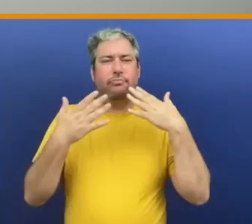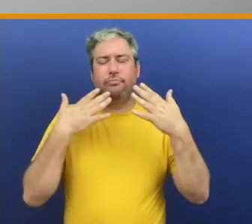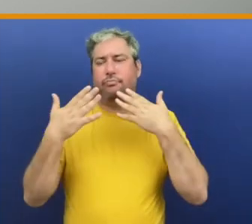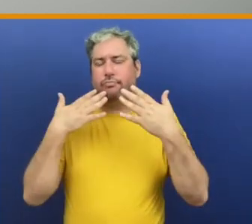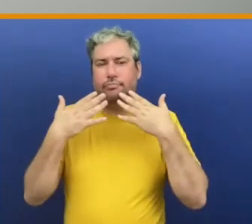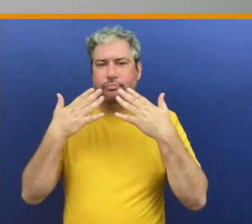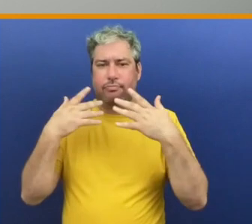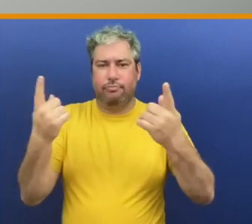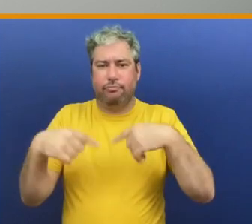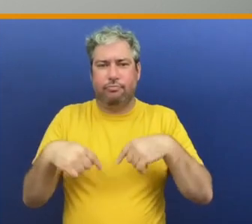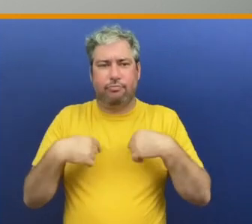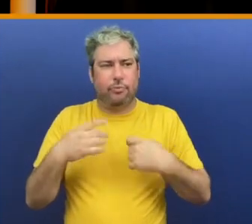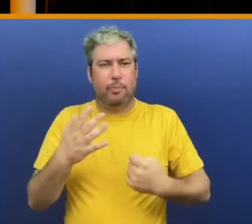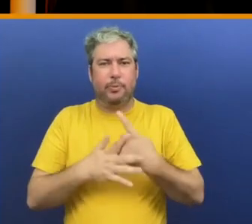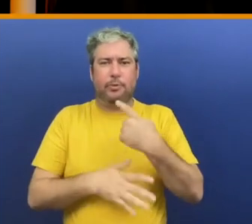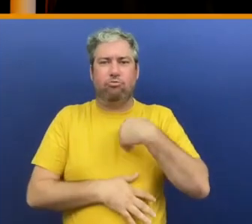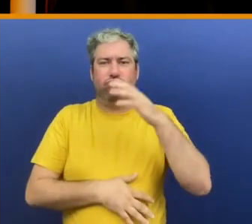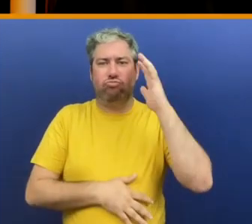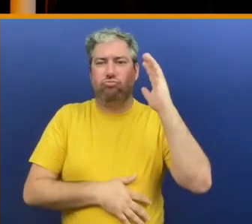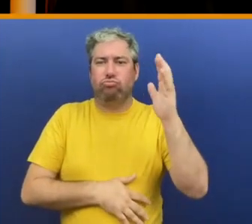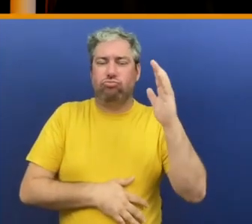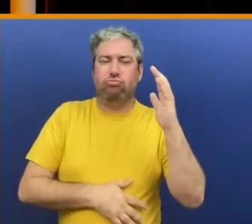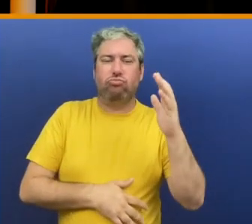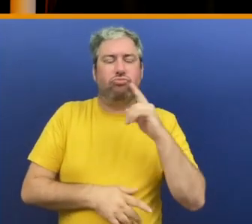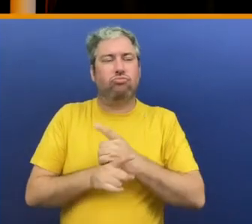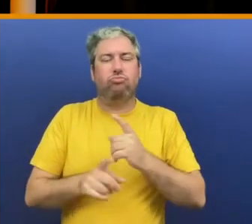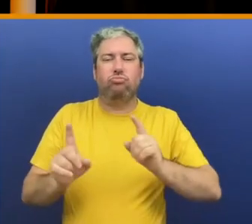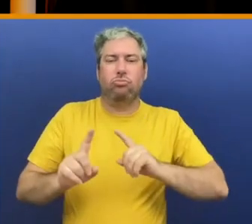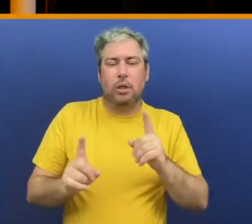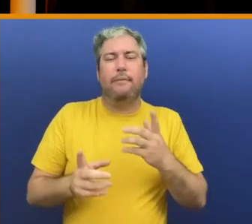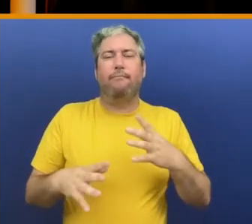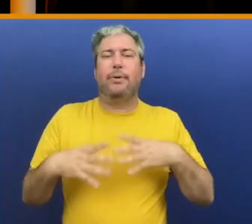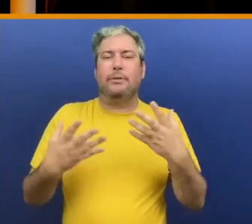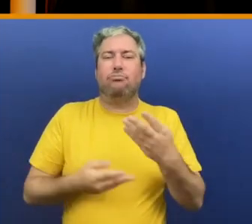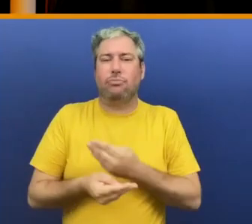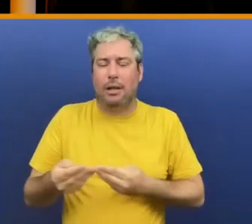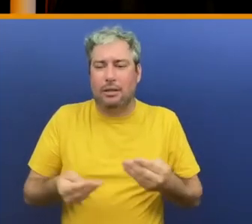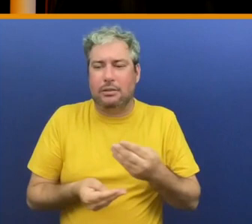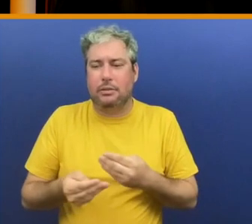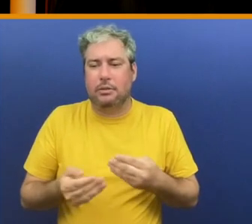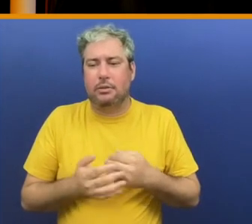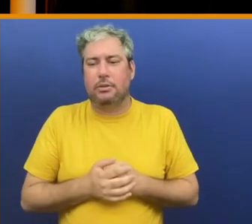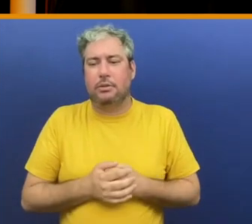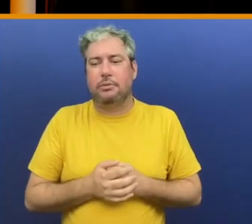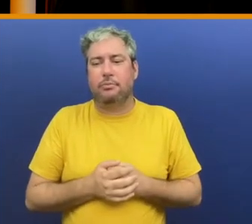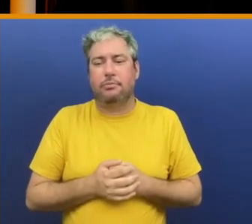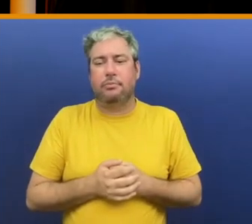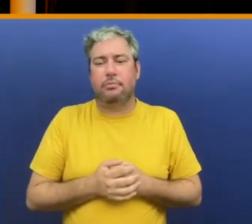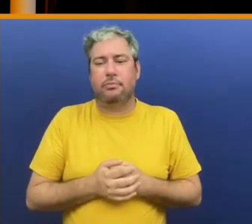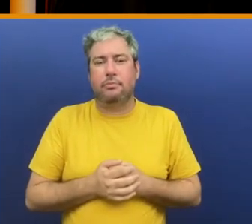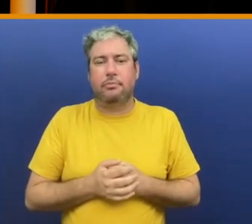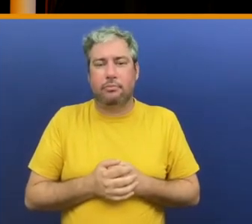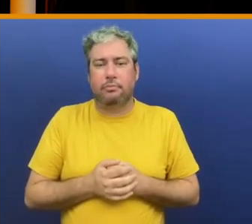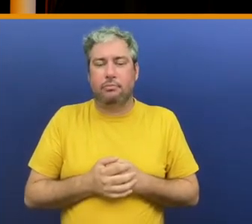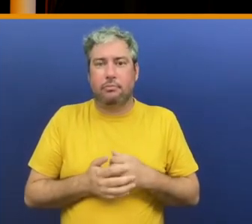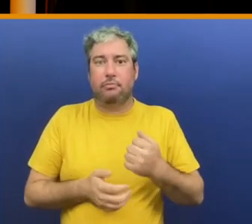free trade. One of our predecessor parties, the Liberals, actually fought election at the beginning of the 20th century on the concept of